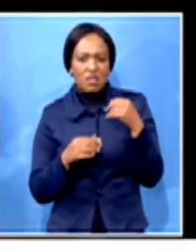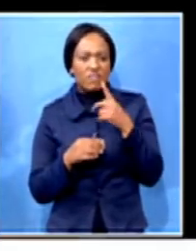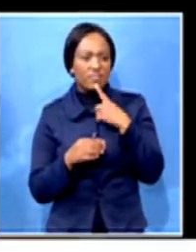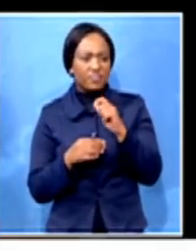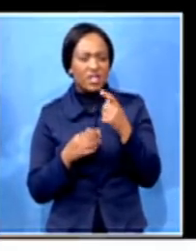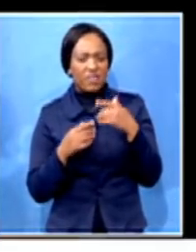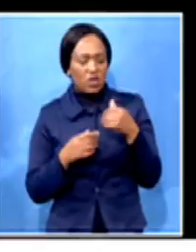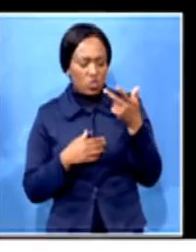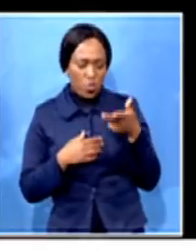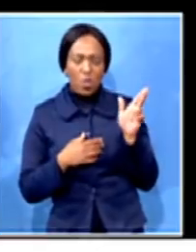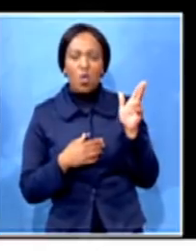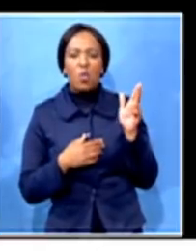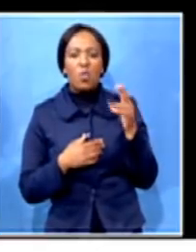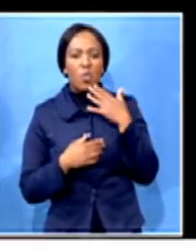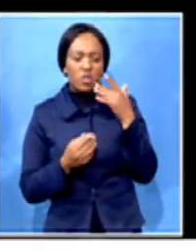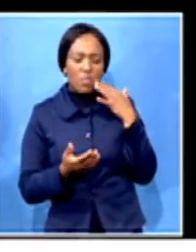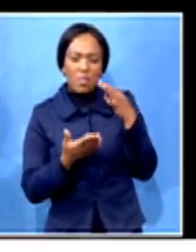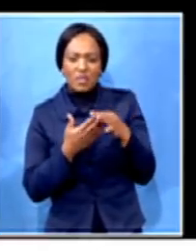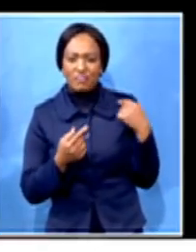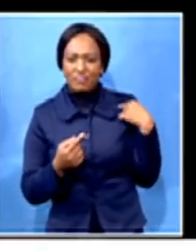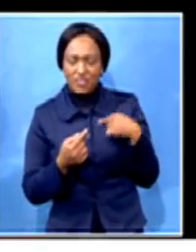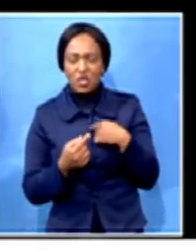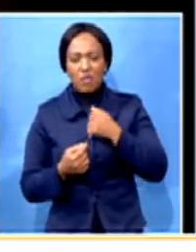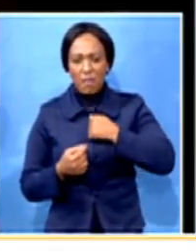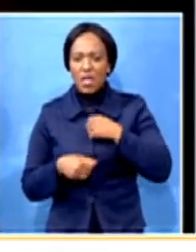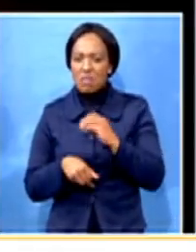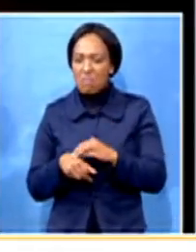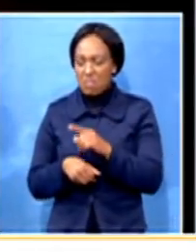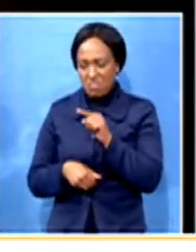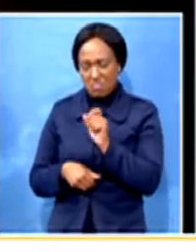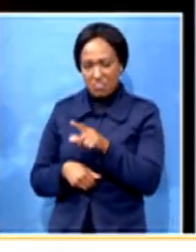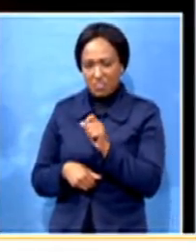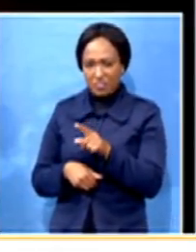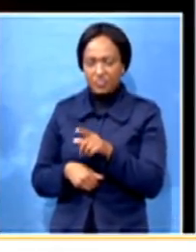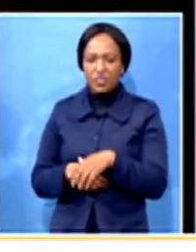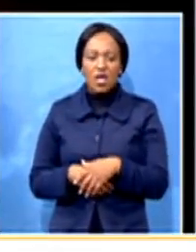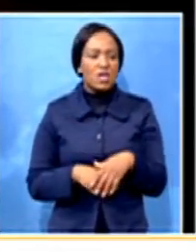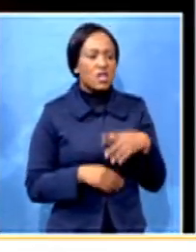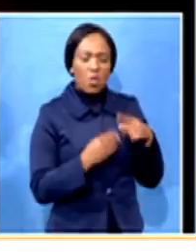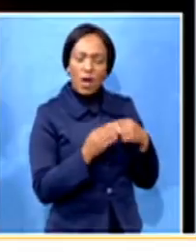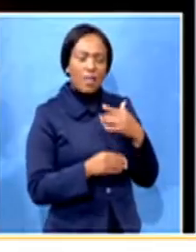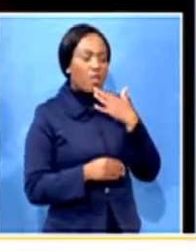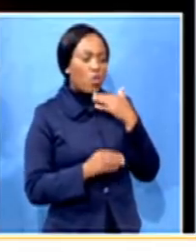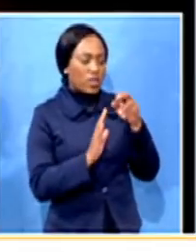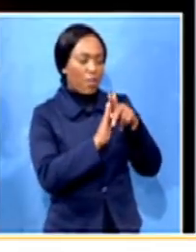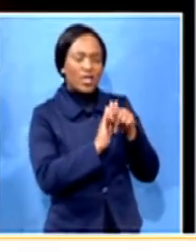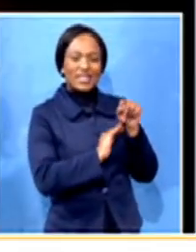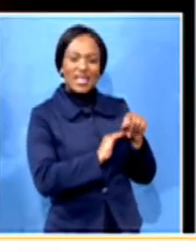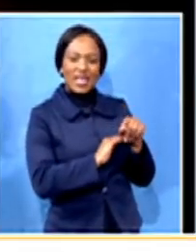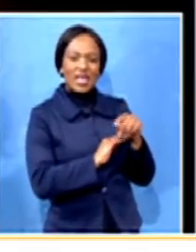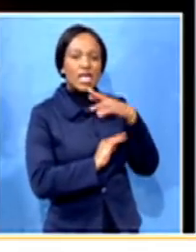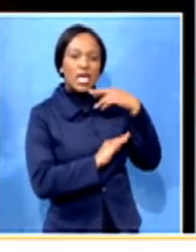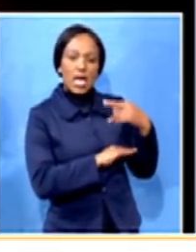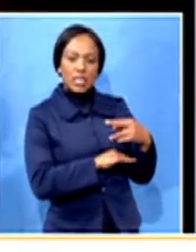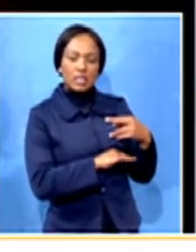own proposals still remains a mystery for me. And what about the gap between policy and reality, that